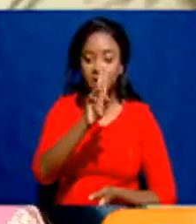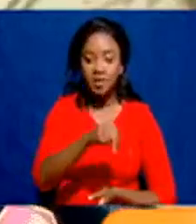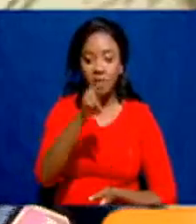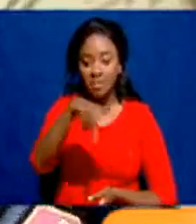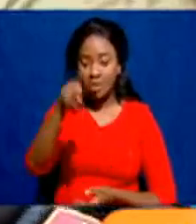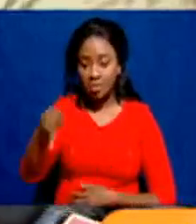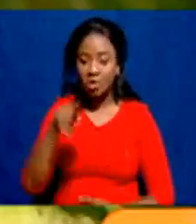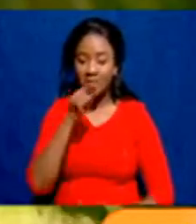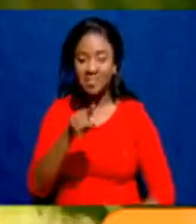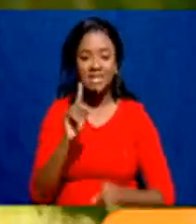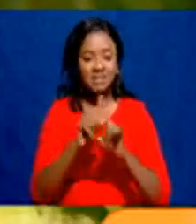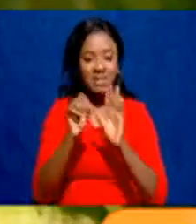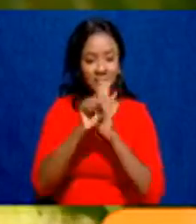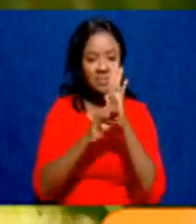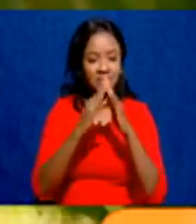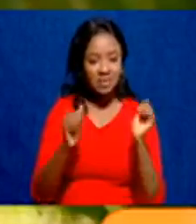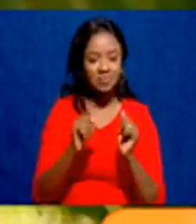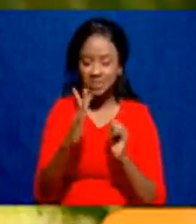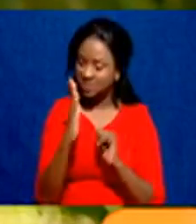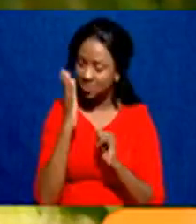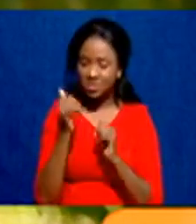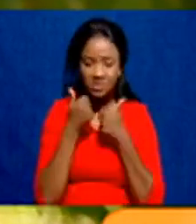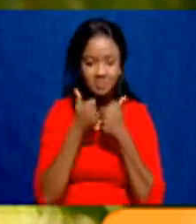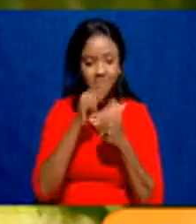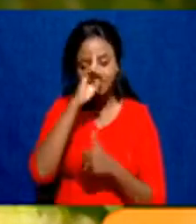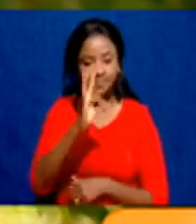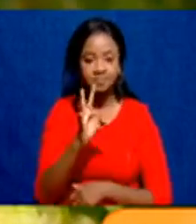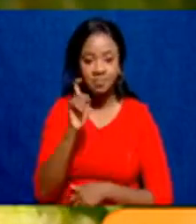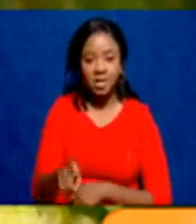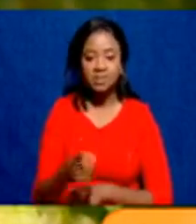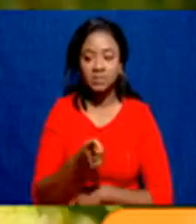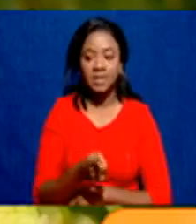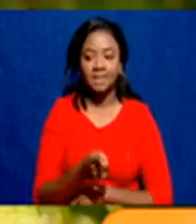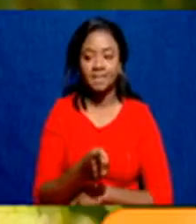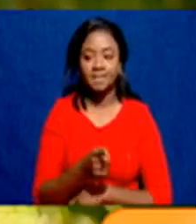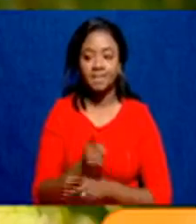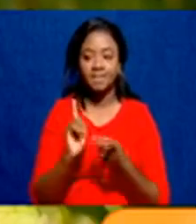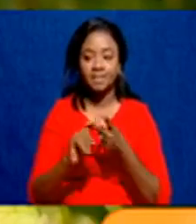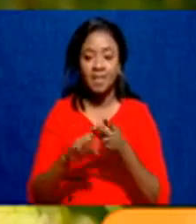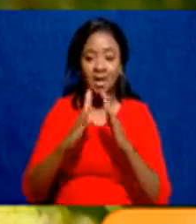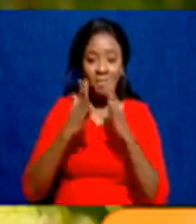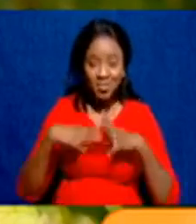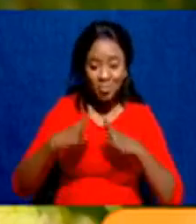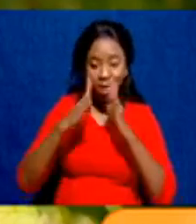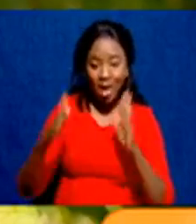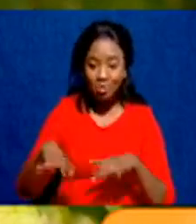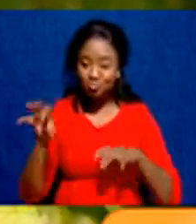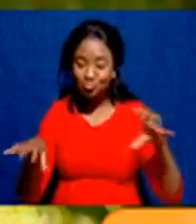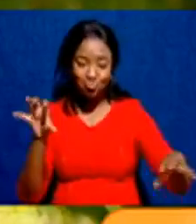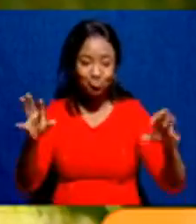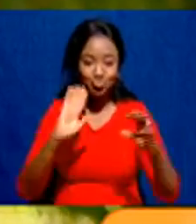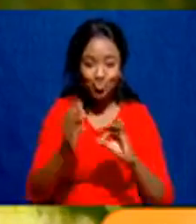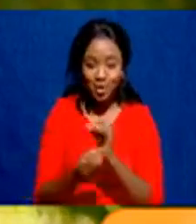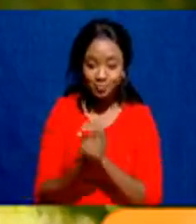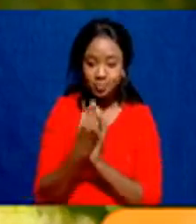area. It becomes like state house. The demand for housing would significantly improve. And even the business